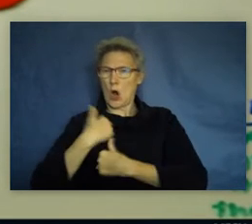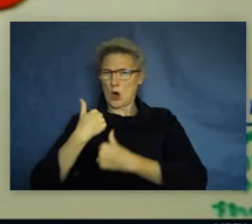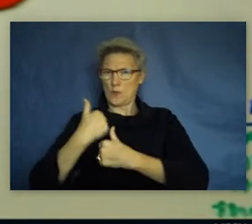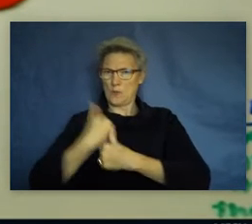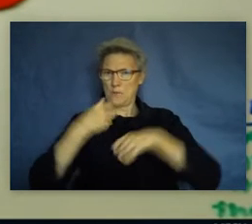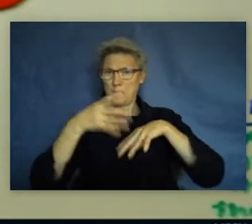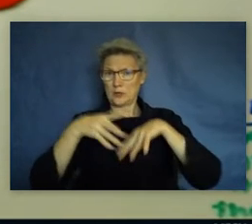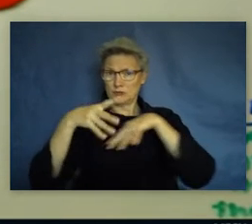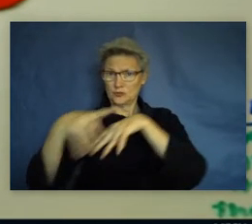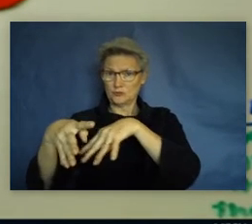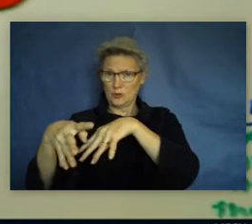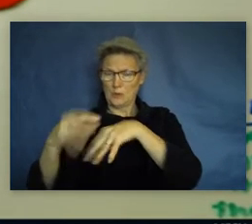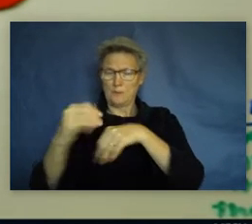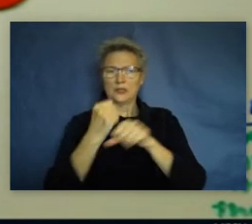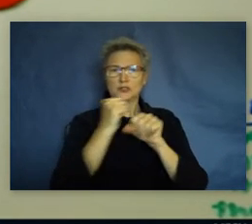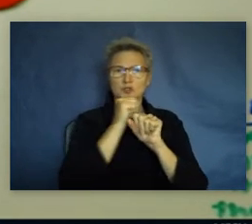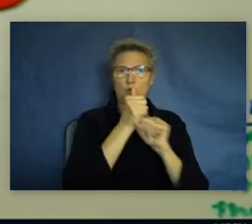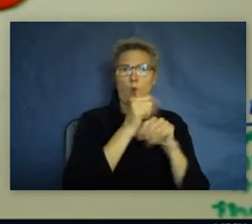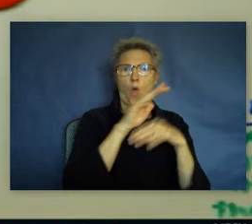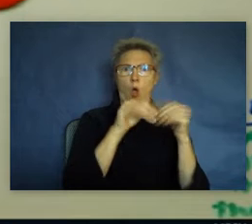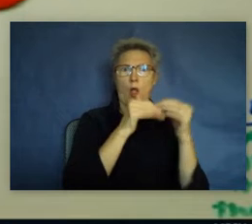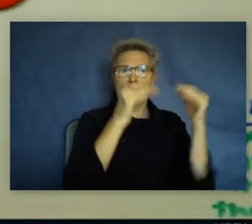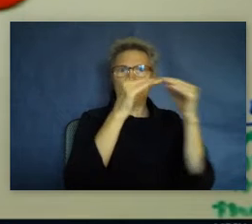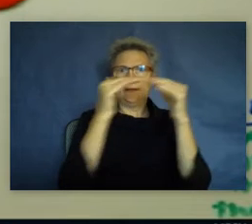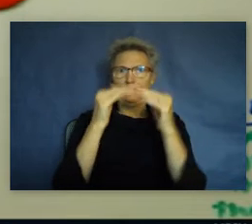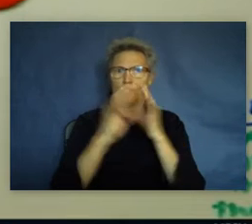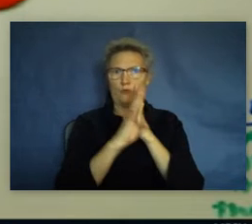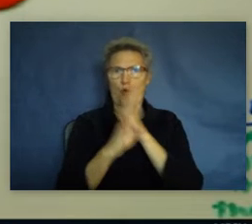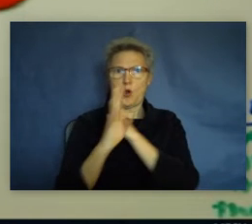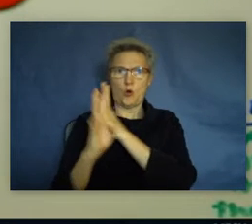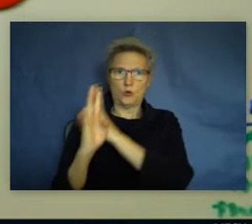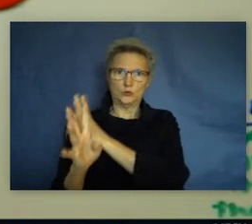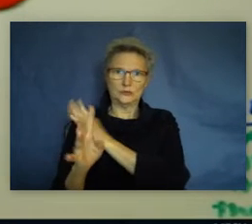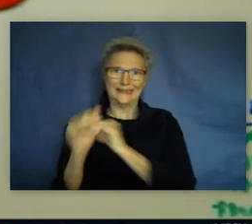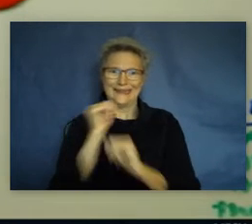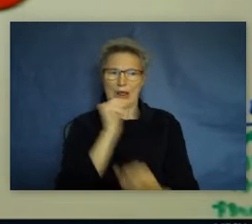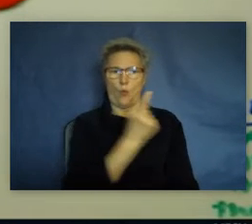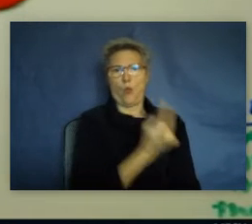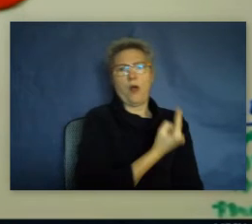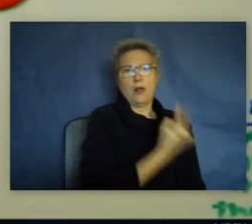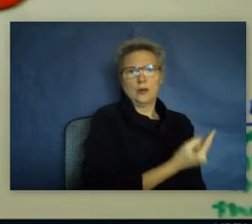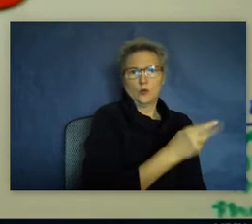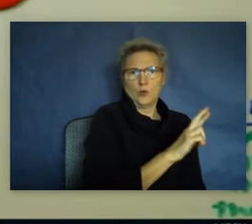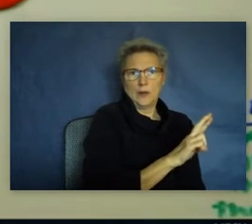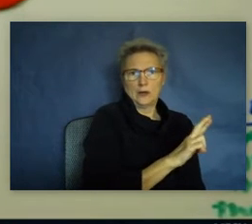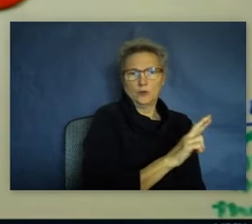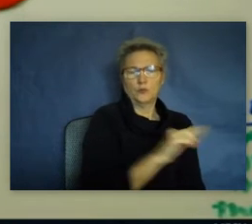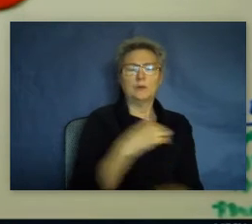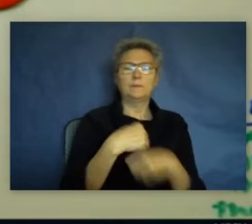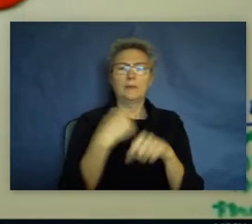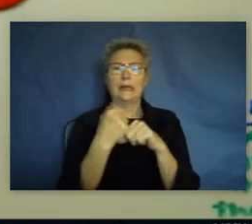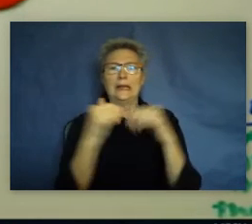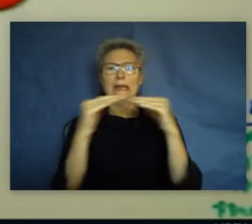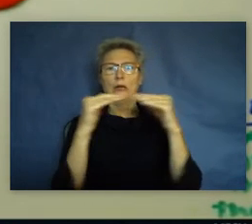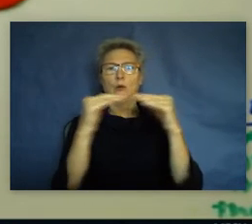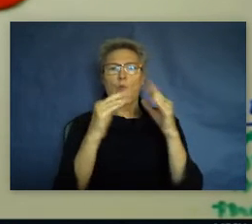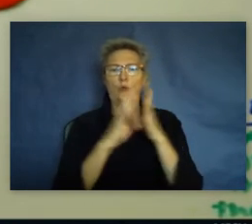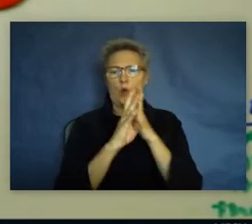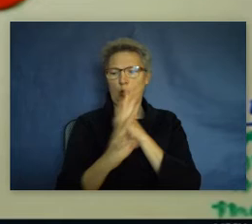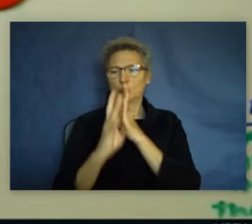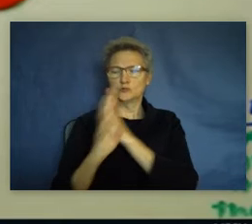sure that we didn't have any bugs trailing off at the end. And in order to do that, we made equal rows. And then we've